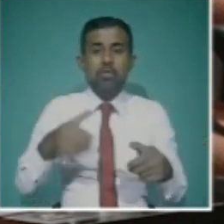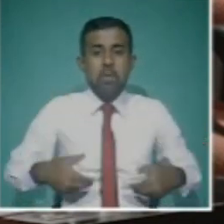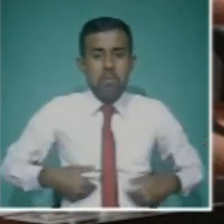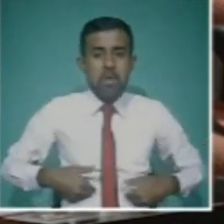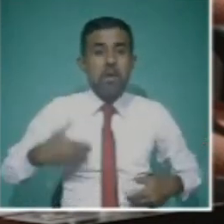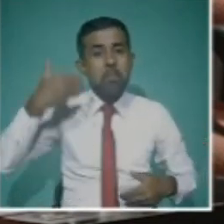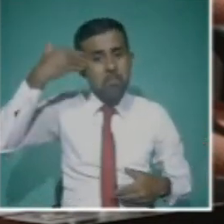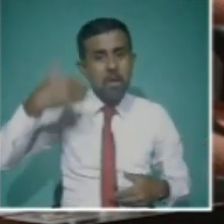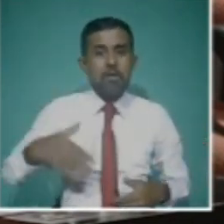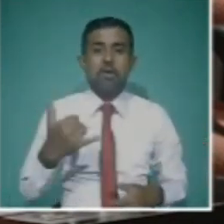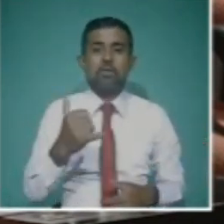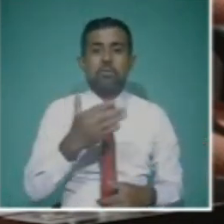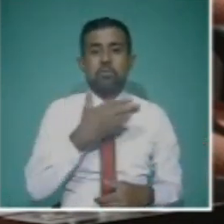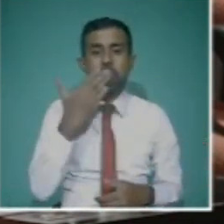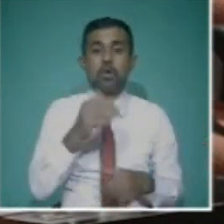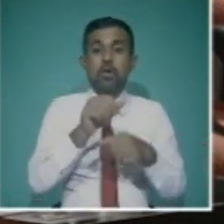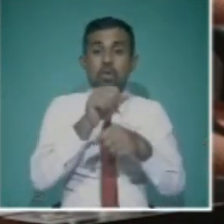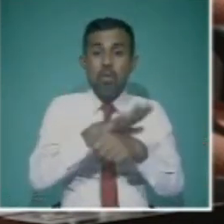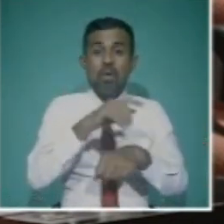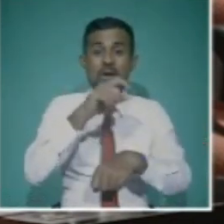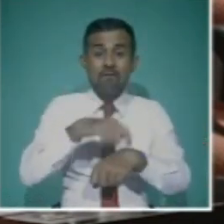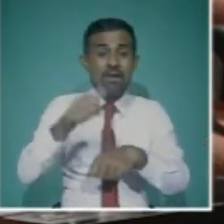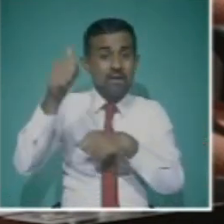COVID, and especially now with the economic